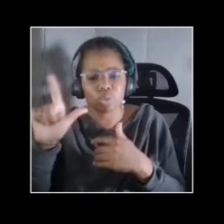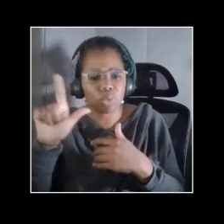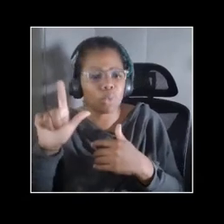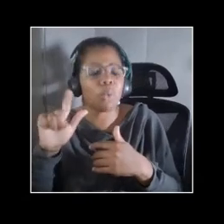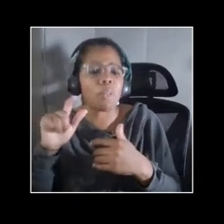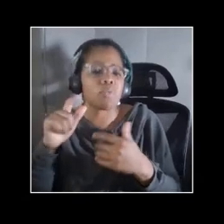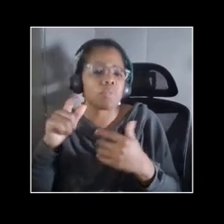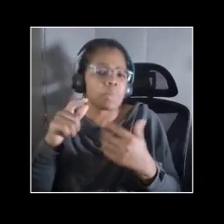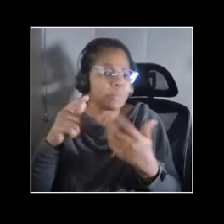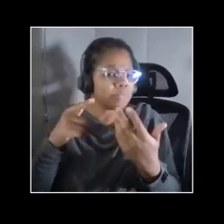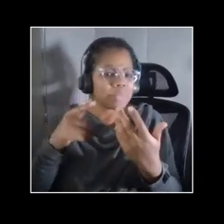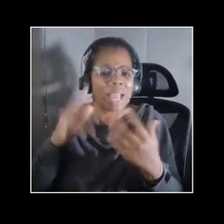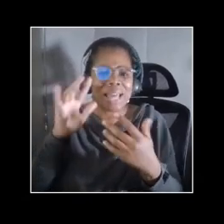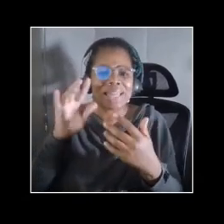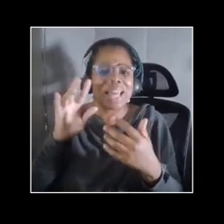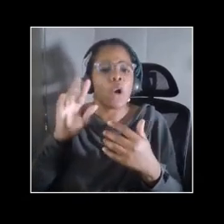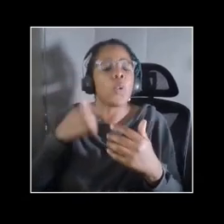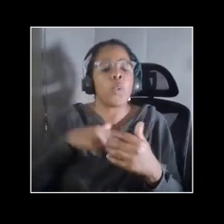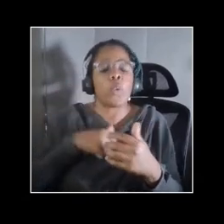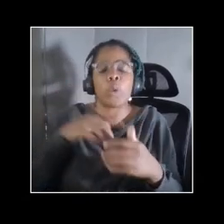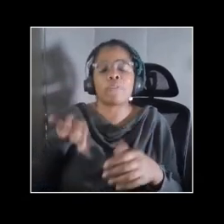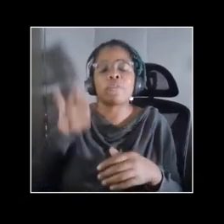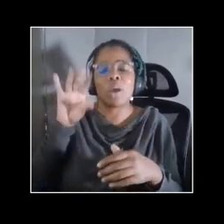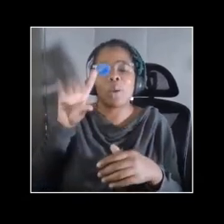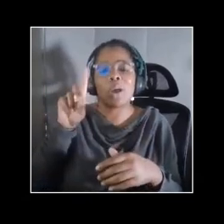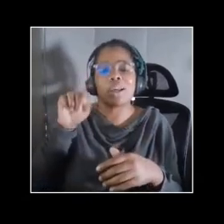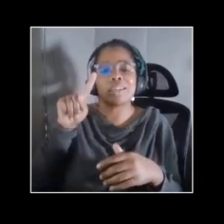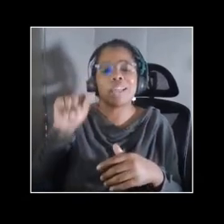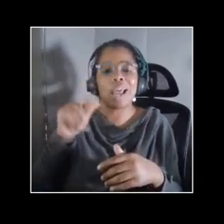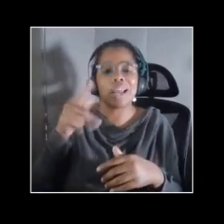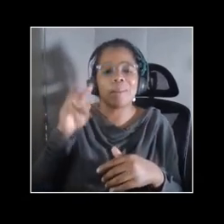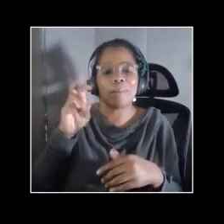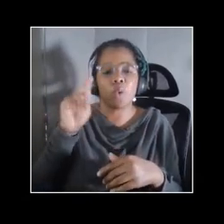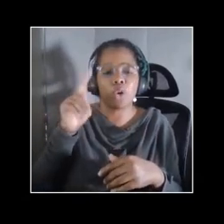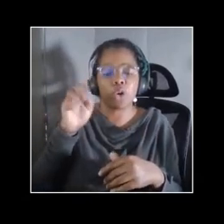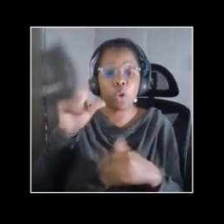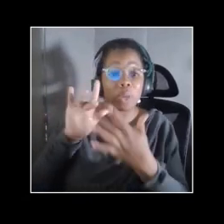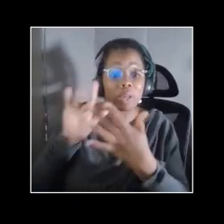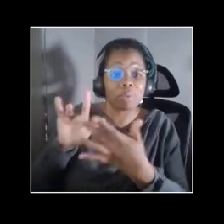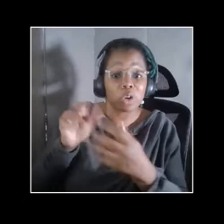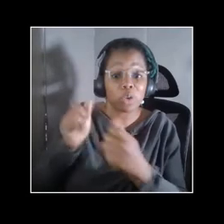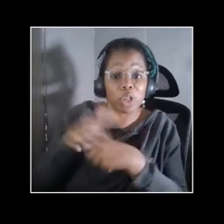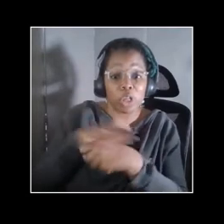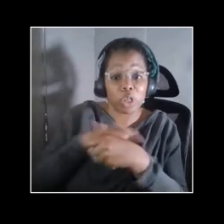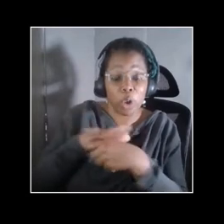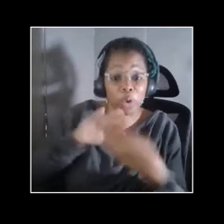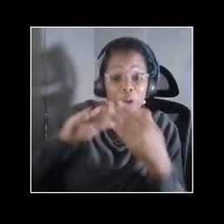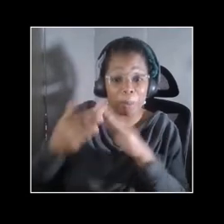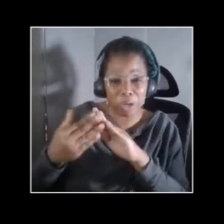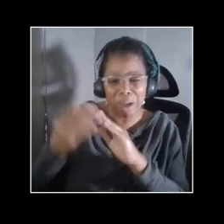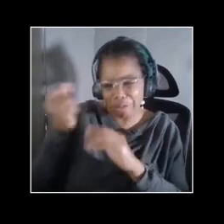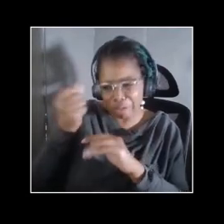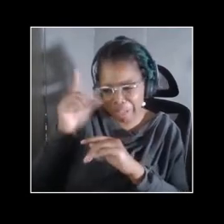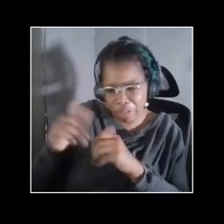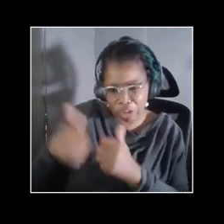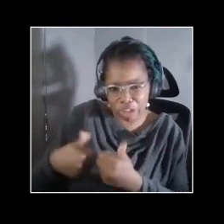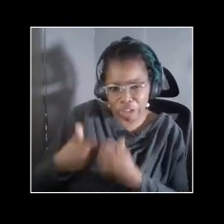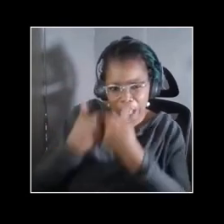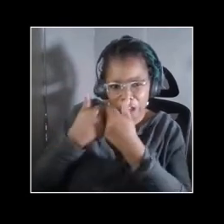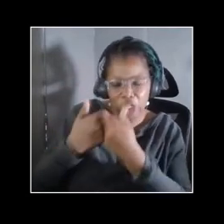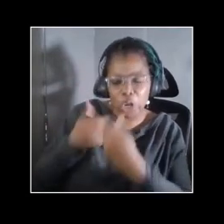data portal where we could start reaching out to those local communities, understand the challenges that they're facing, and then start to tie strategies to